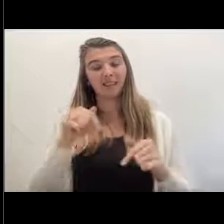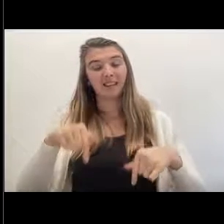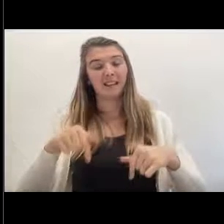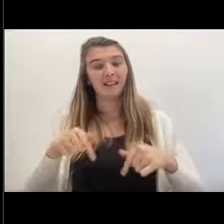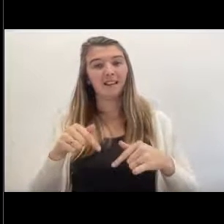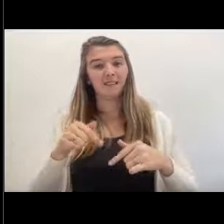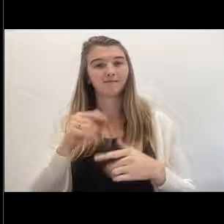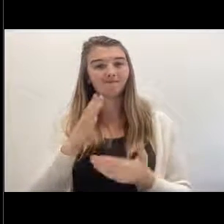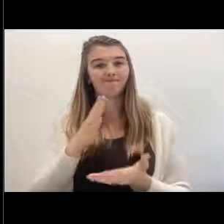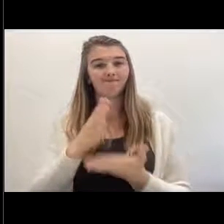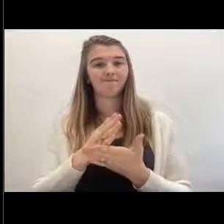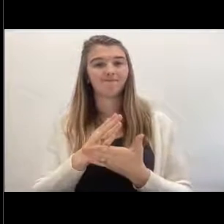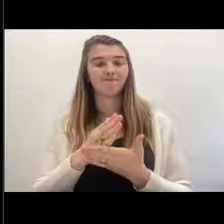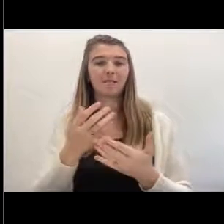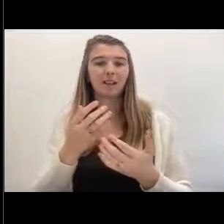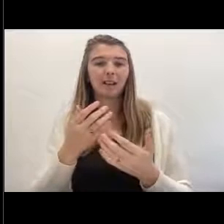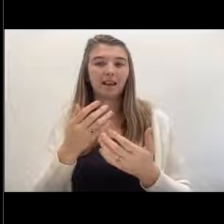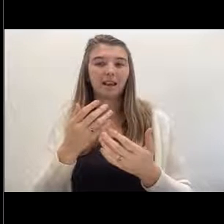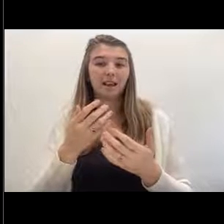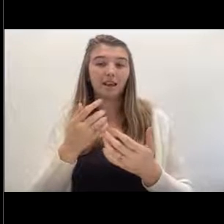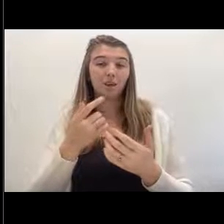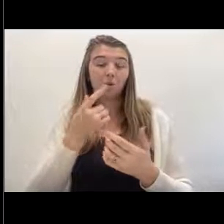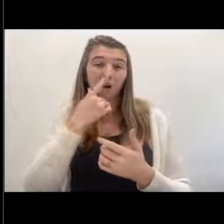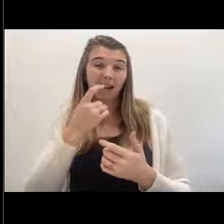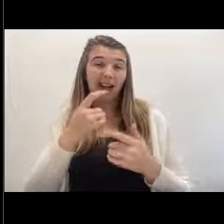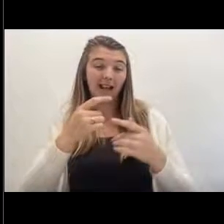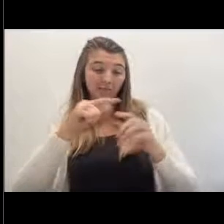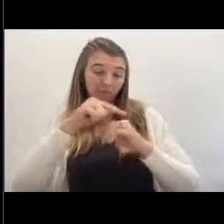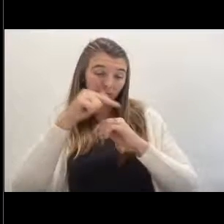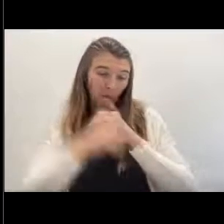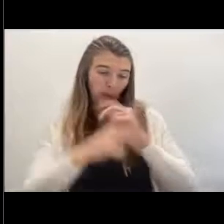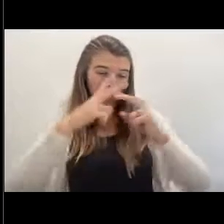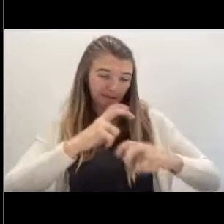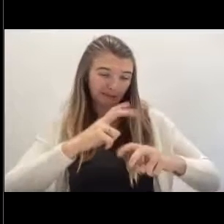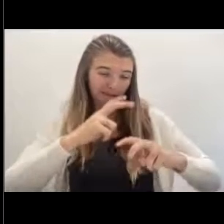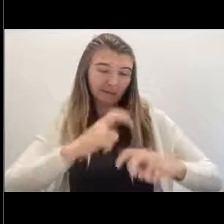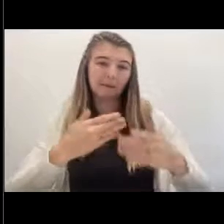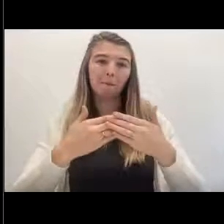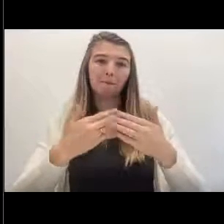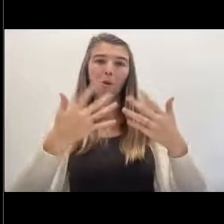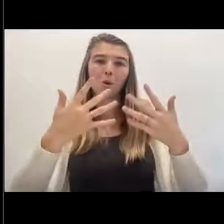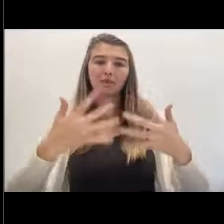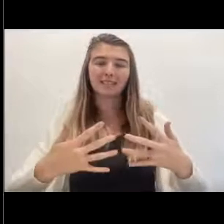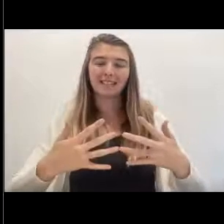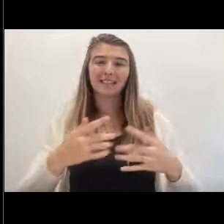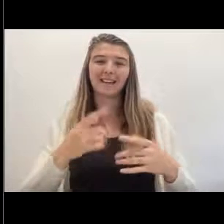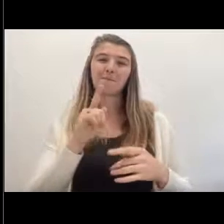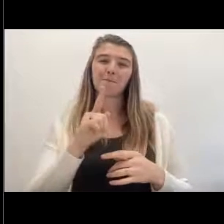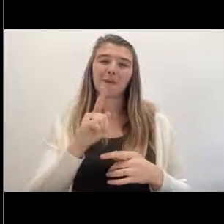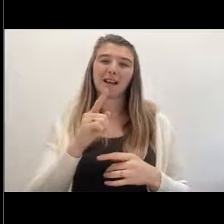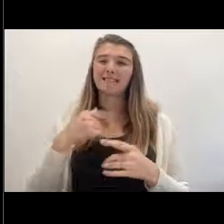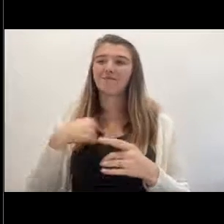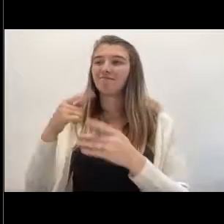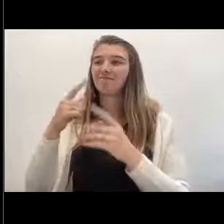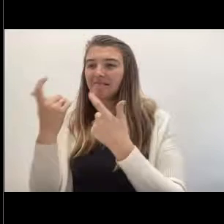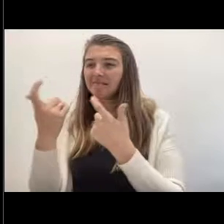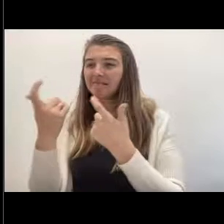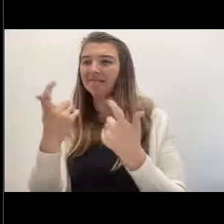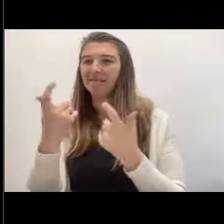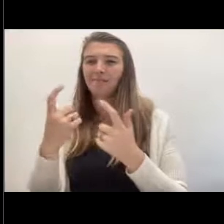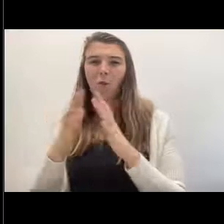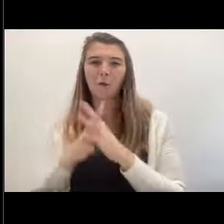more accurate, say, data, but when I was looking for the data for the States, for example, I couldn't find a number that would